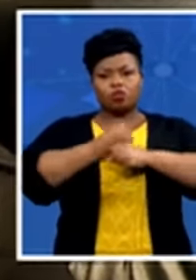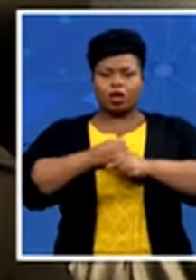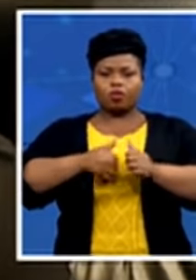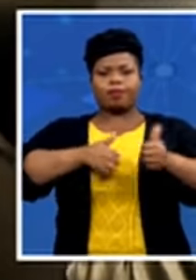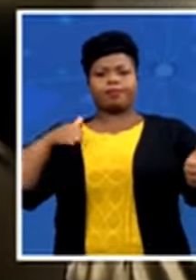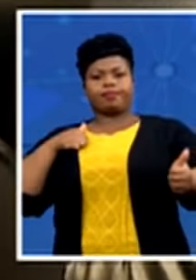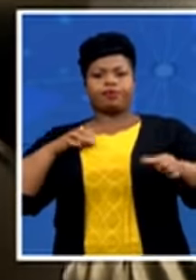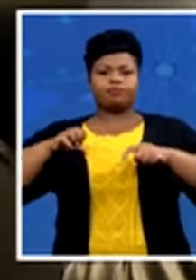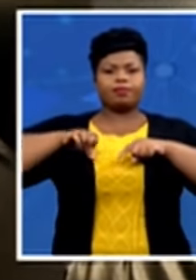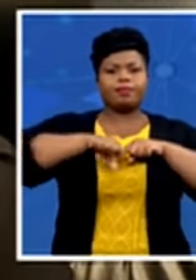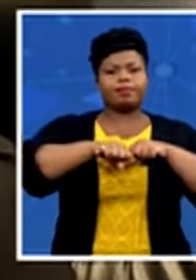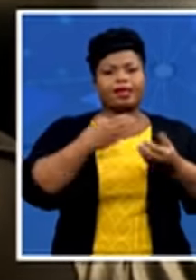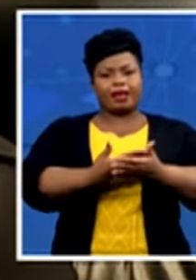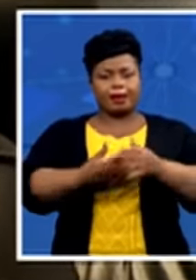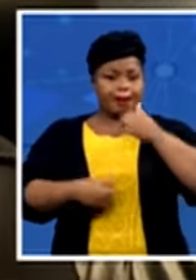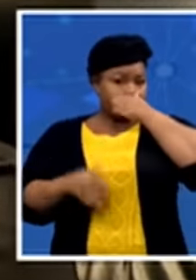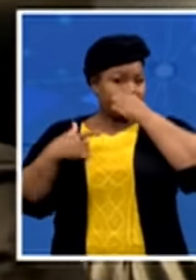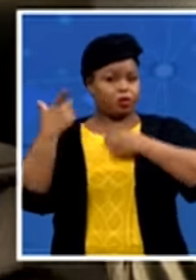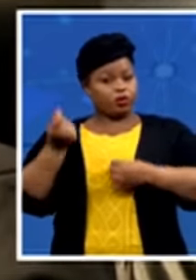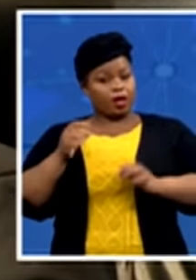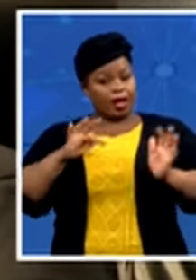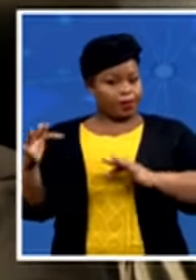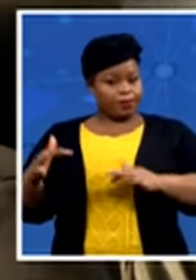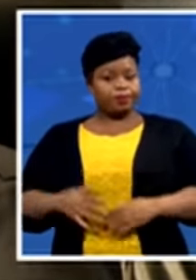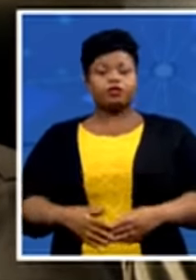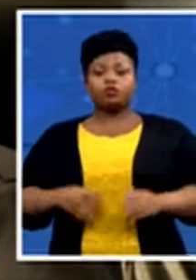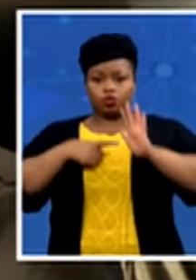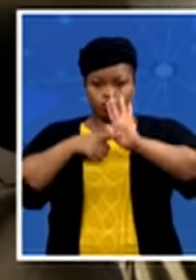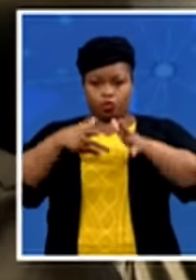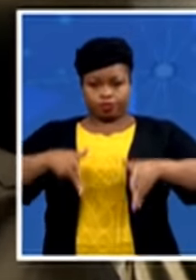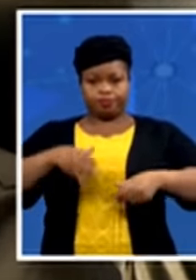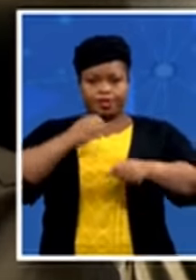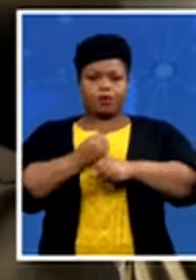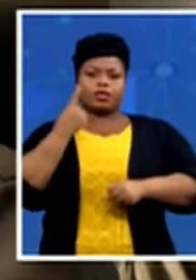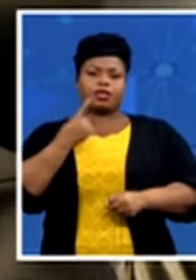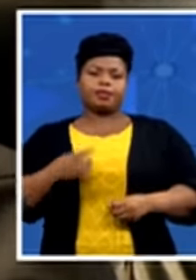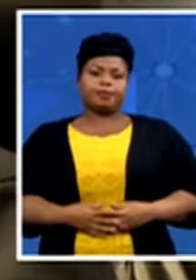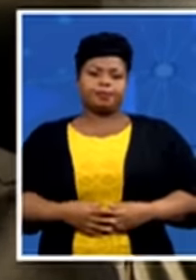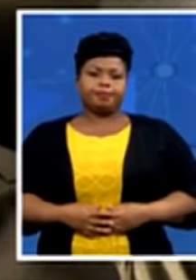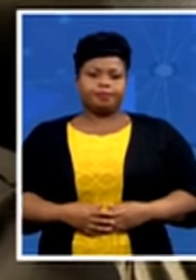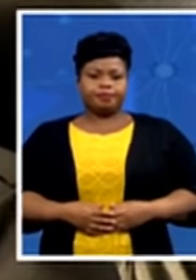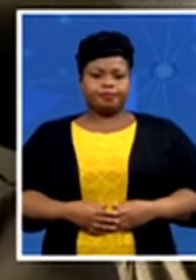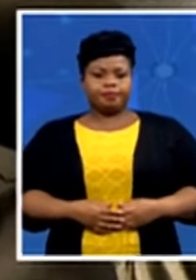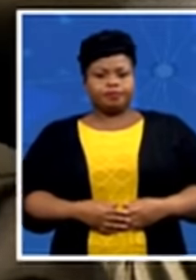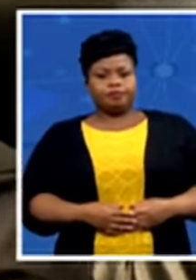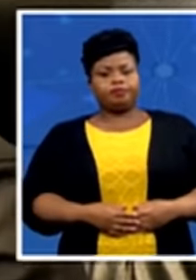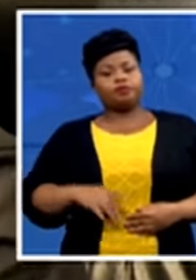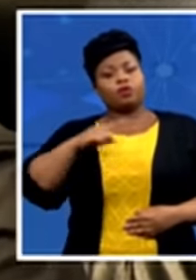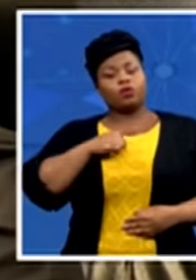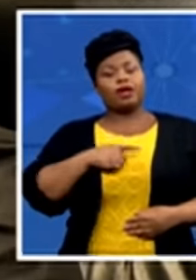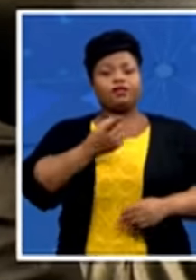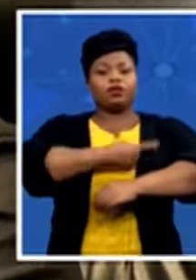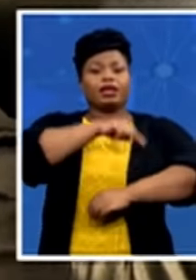going to show you here in Gauteng in particular, in increasing the capacity, what are we going to do?